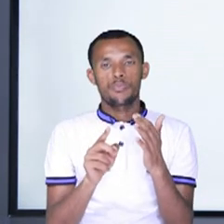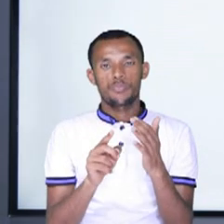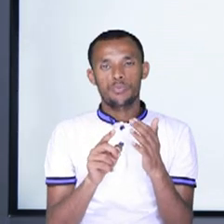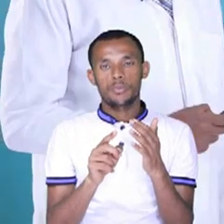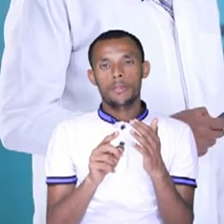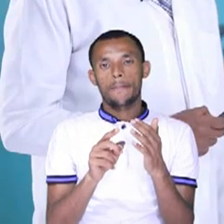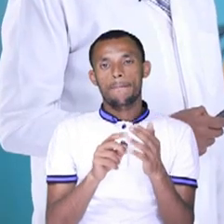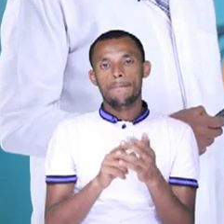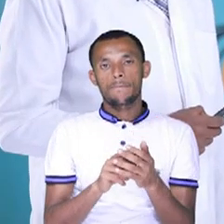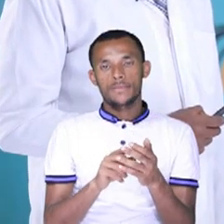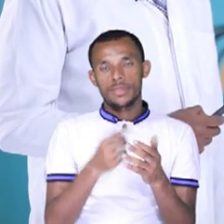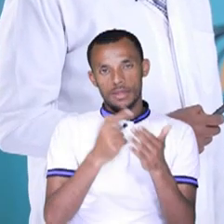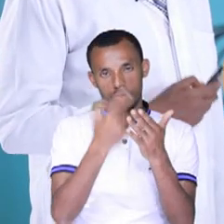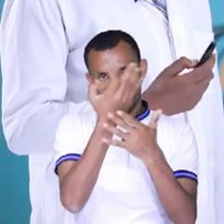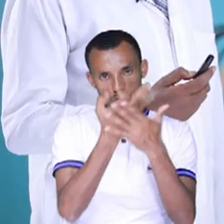formula?